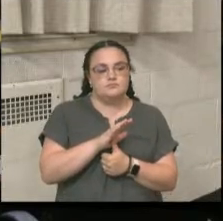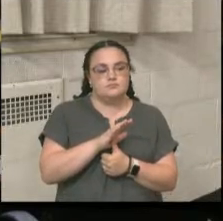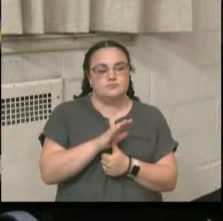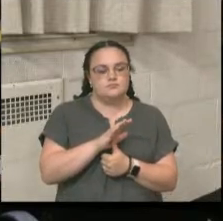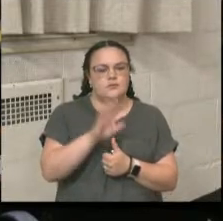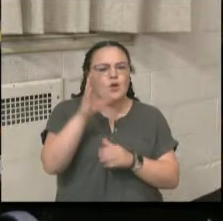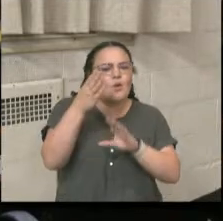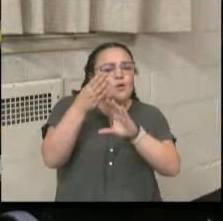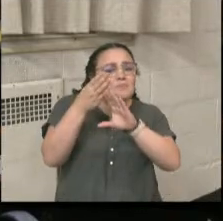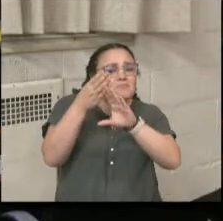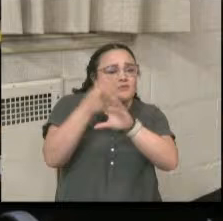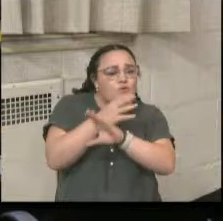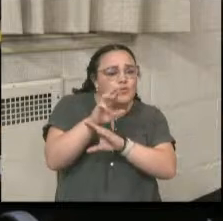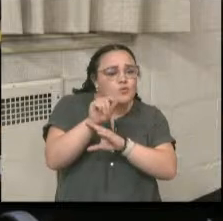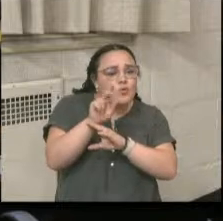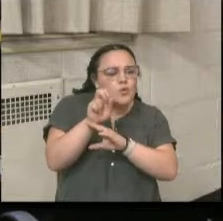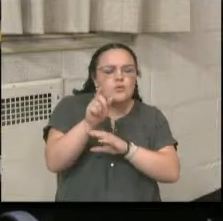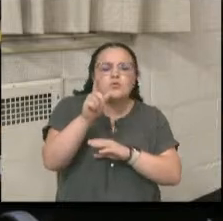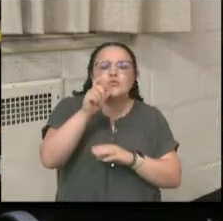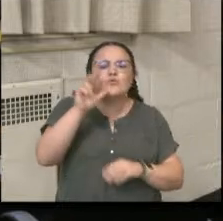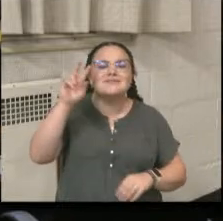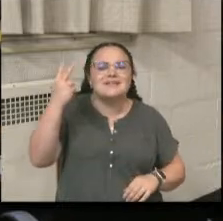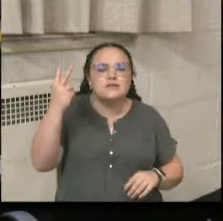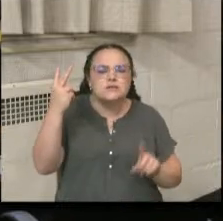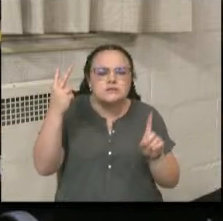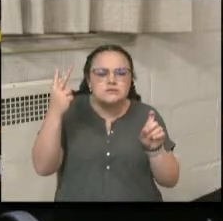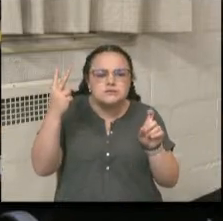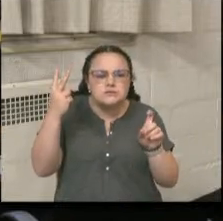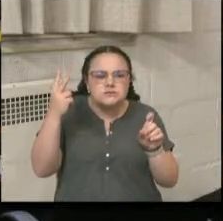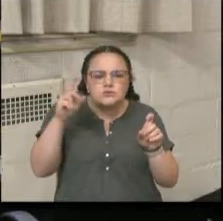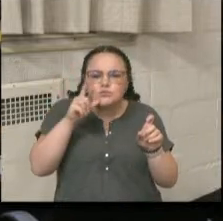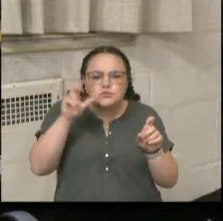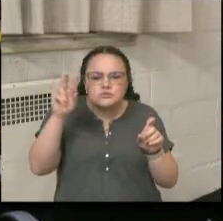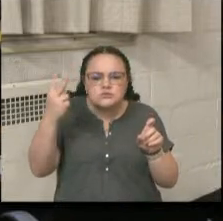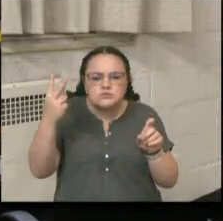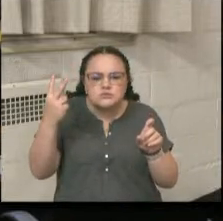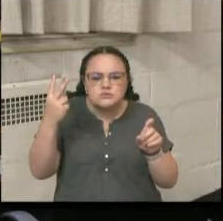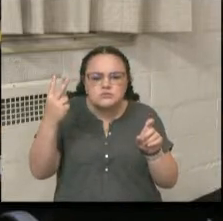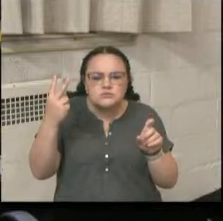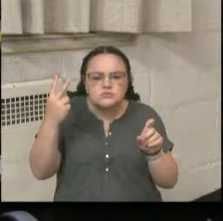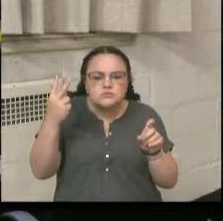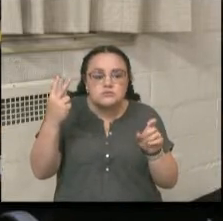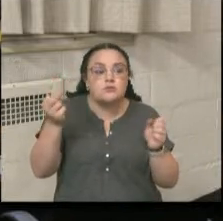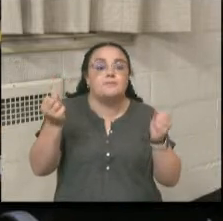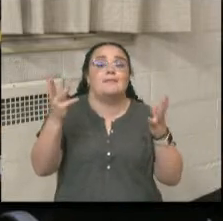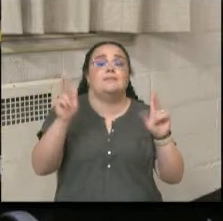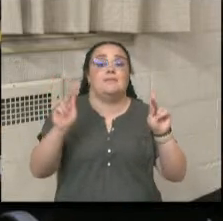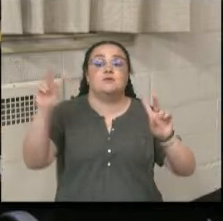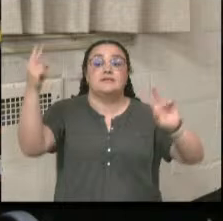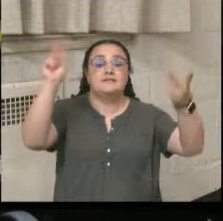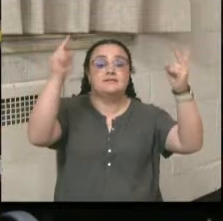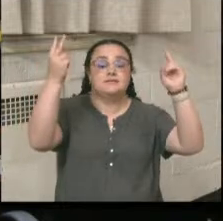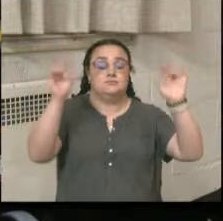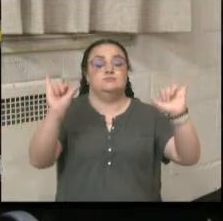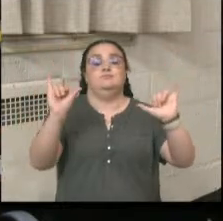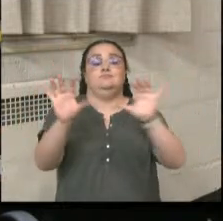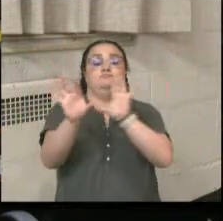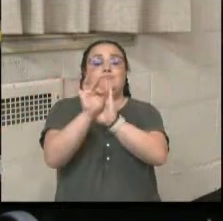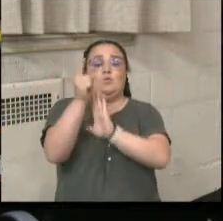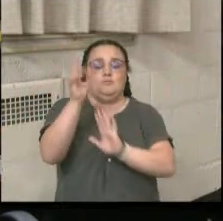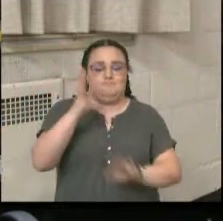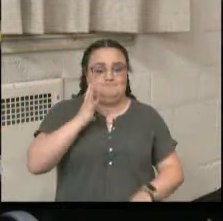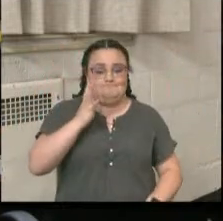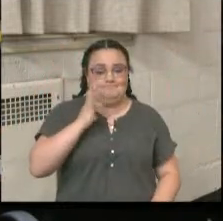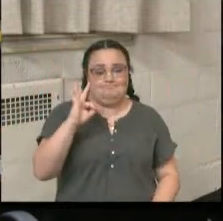Before I call the roll, who second Kenneth's motion? Second. Thank you.